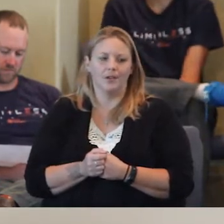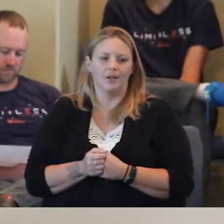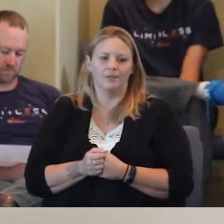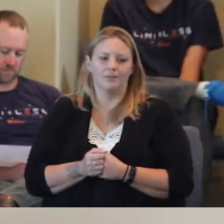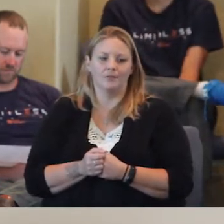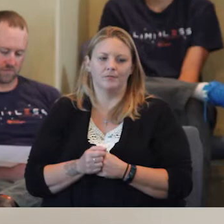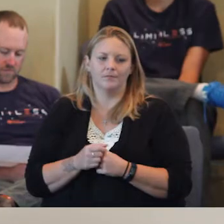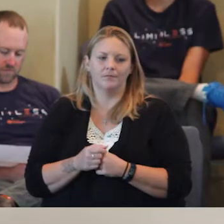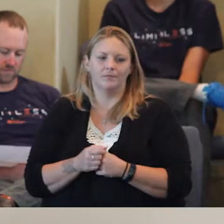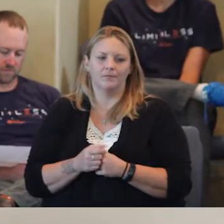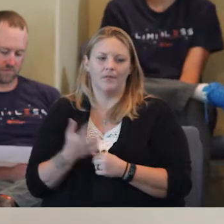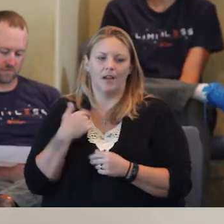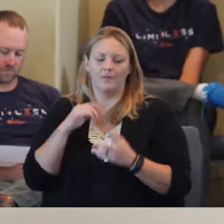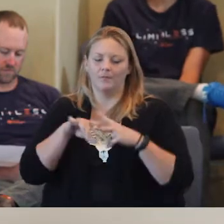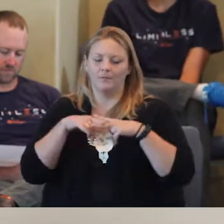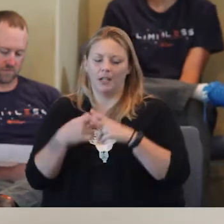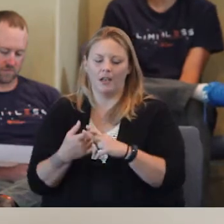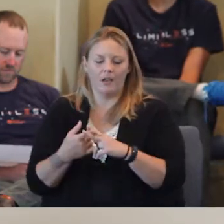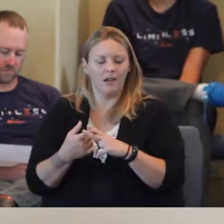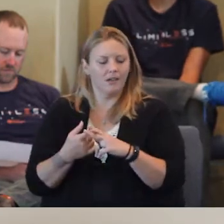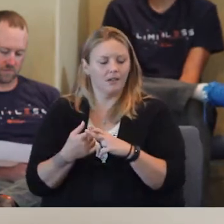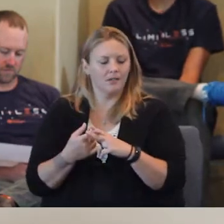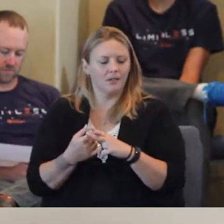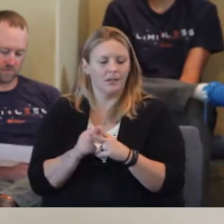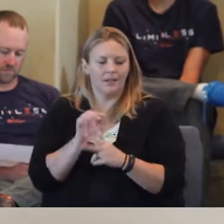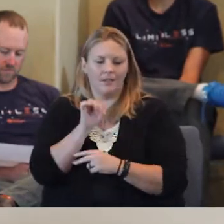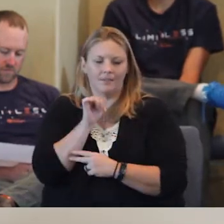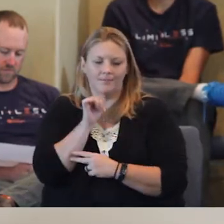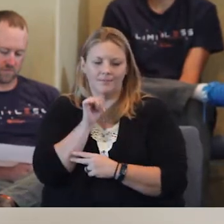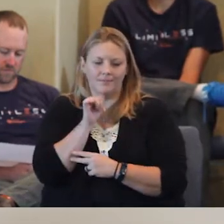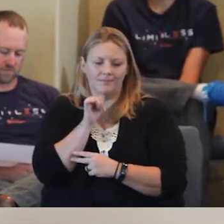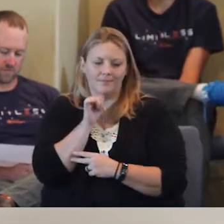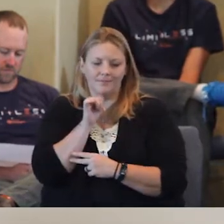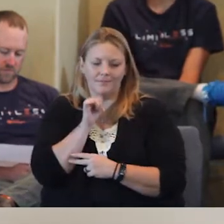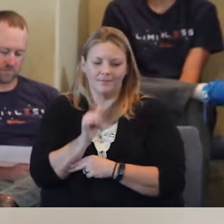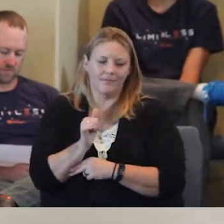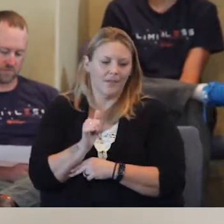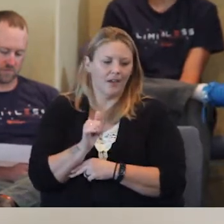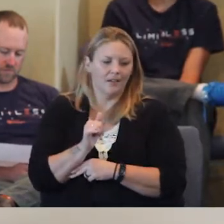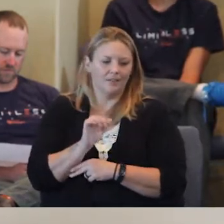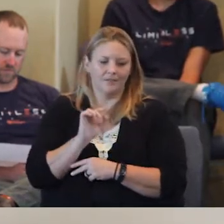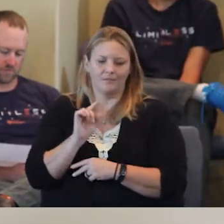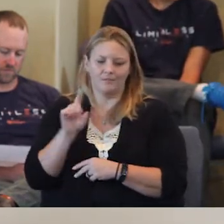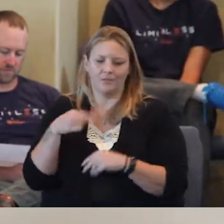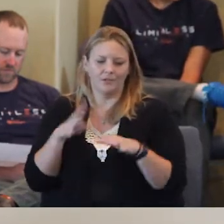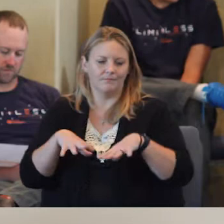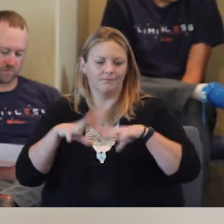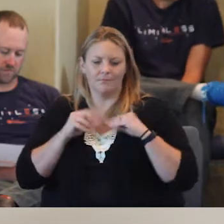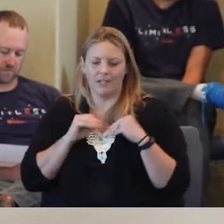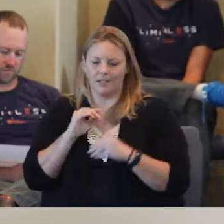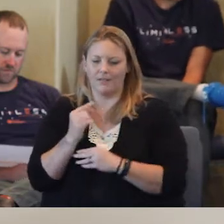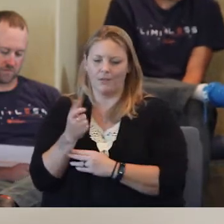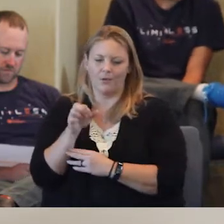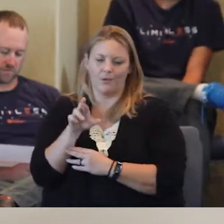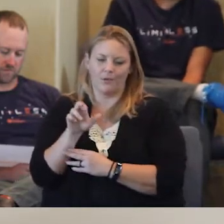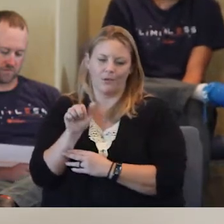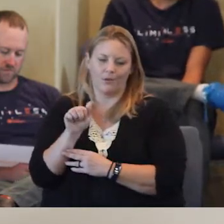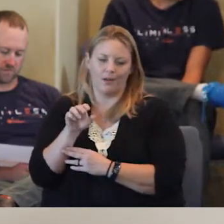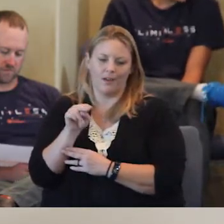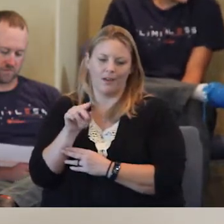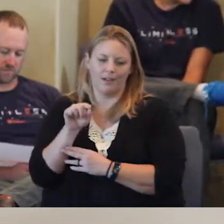So I honestly began to not take things for granted. I'm trying to work